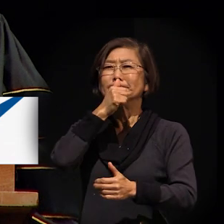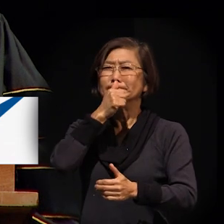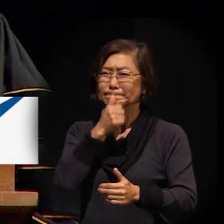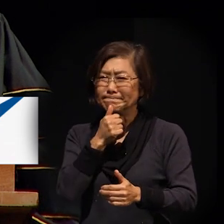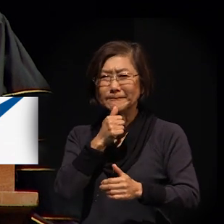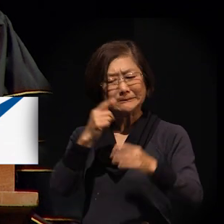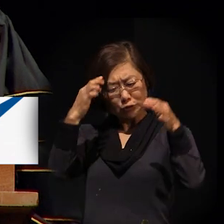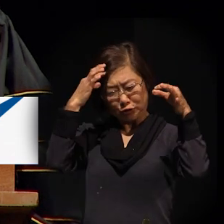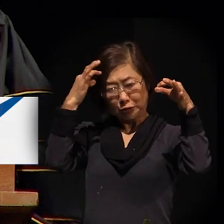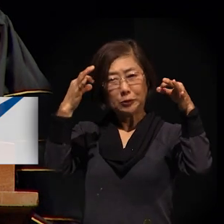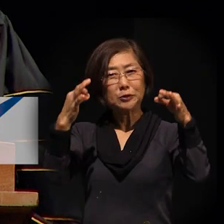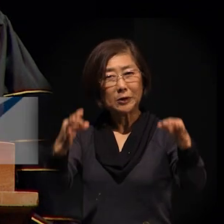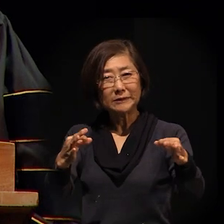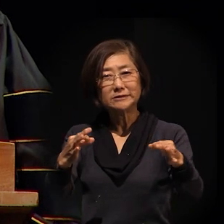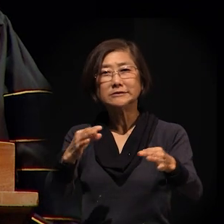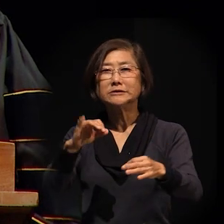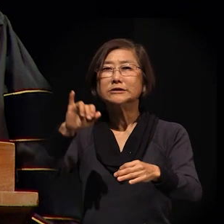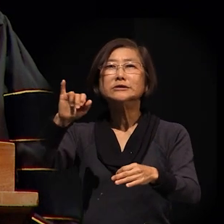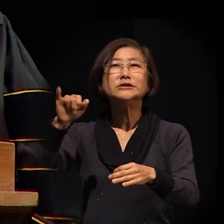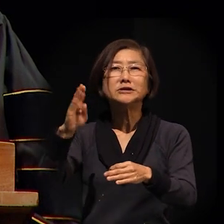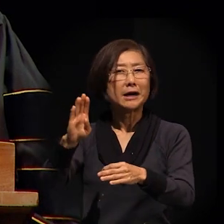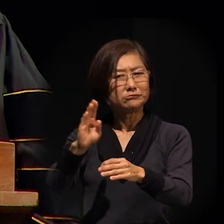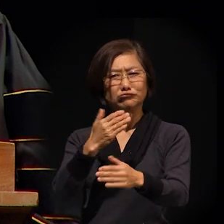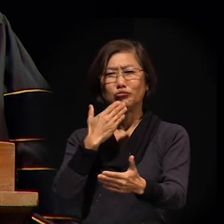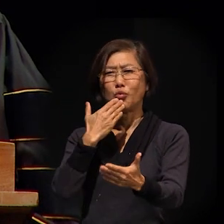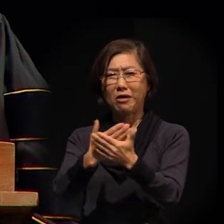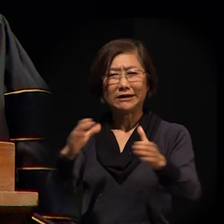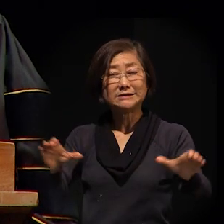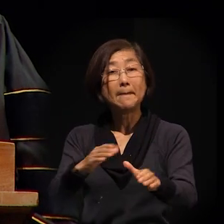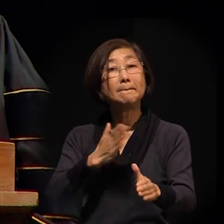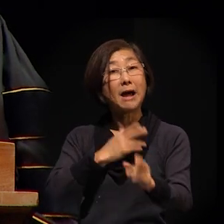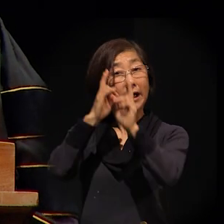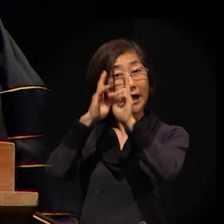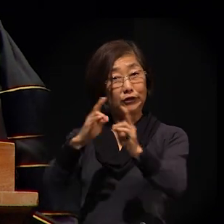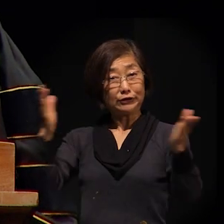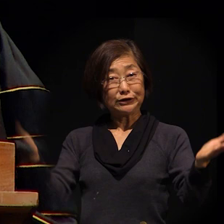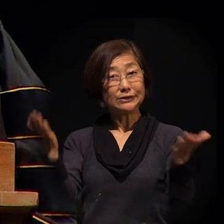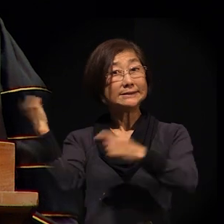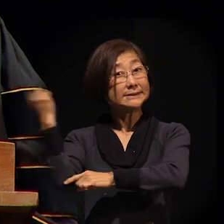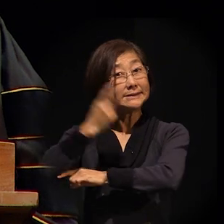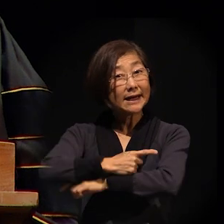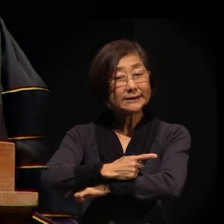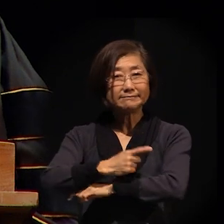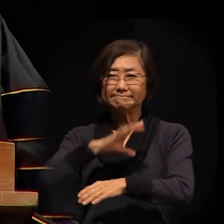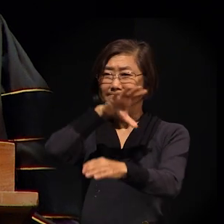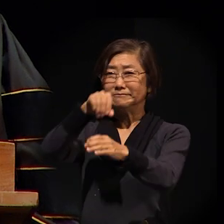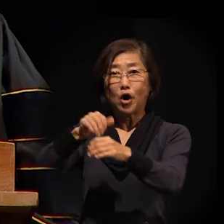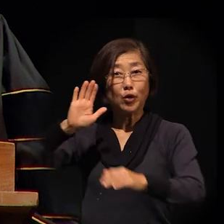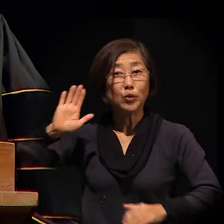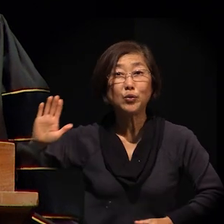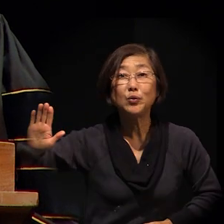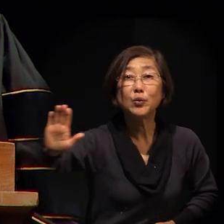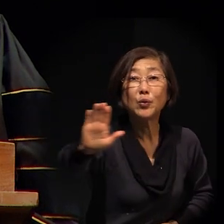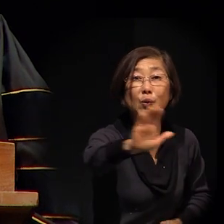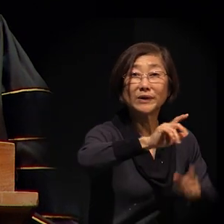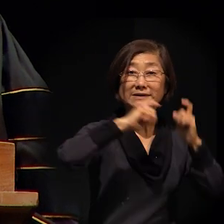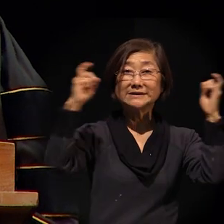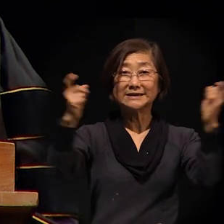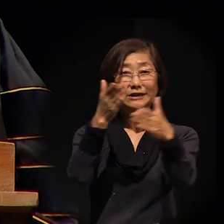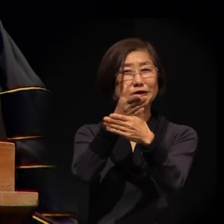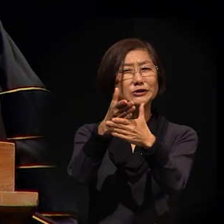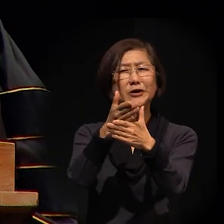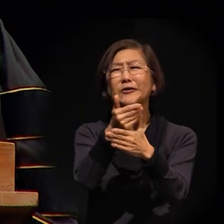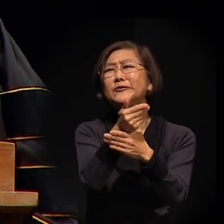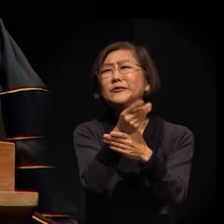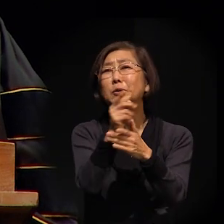grit, determination, and a job well done. It's my honor to be here today to take part in your ceremony